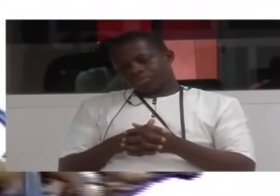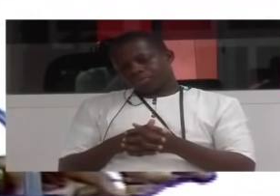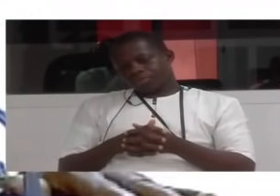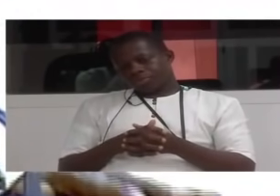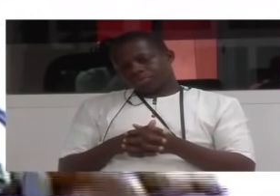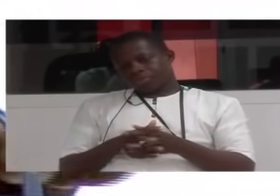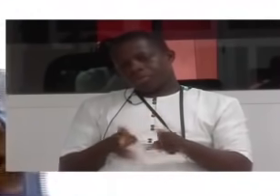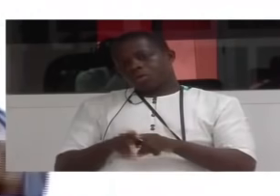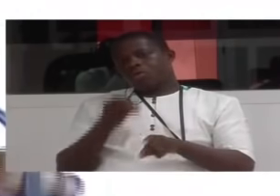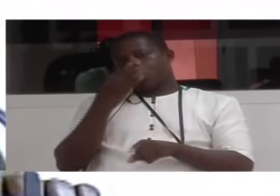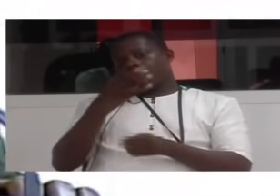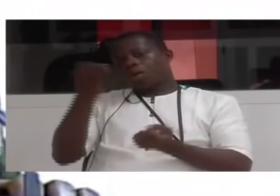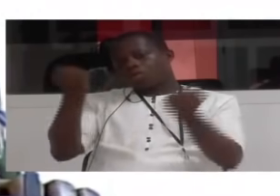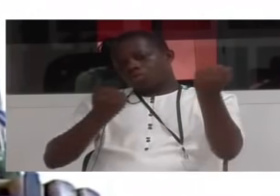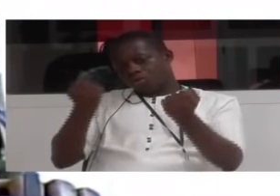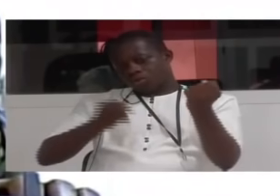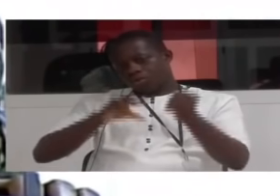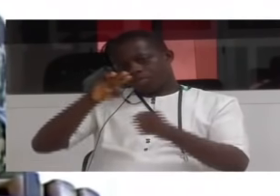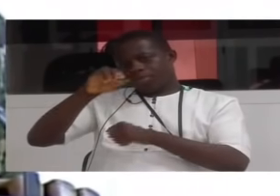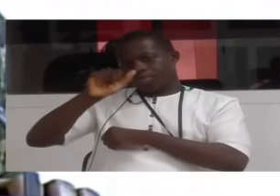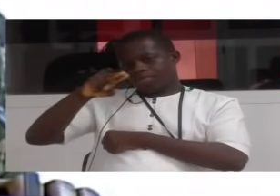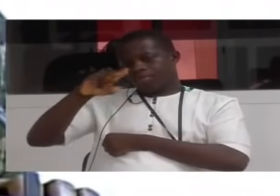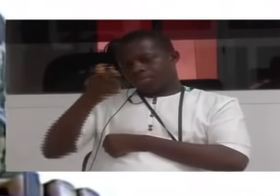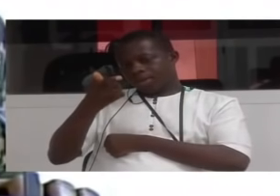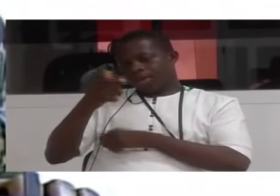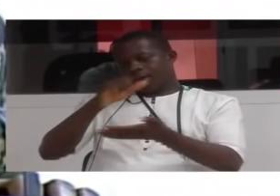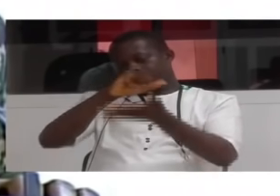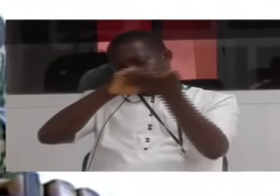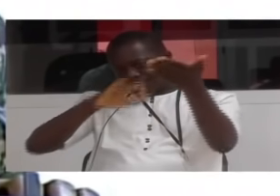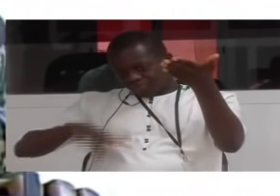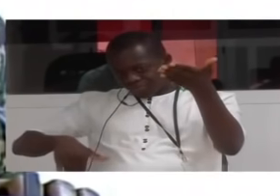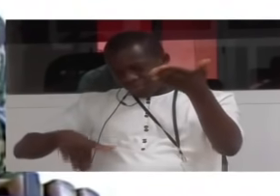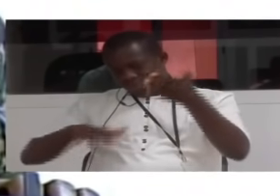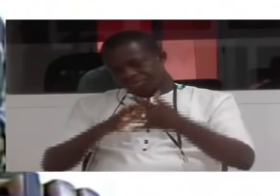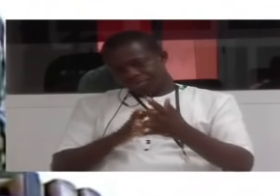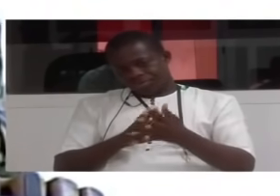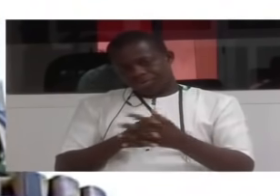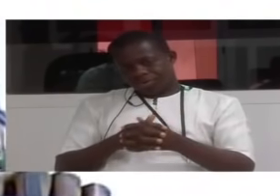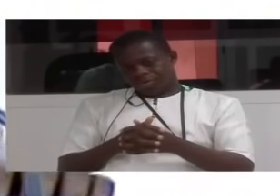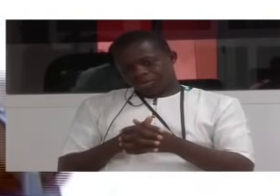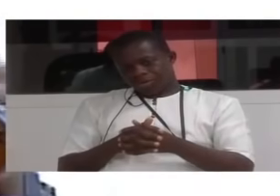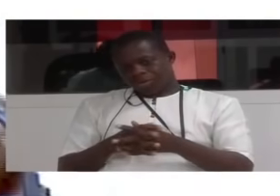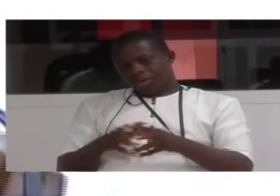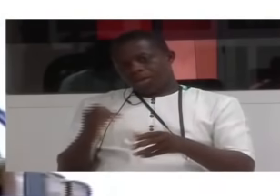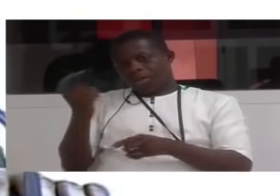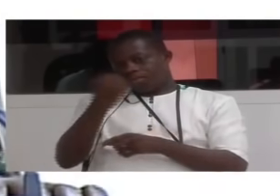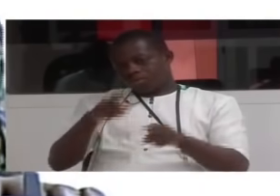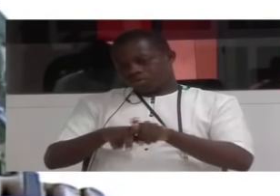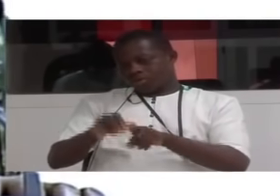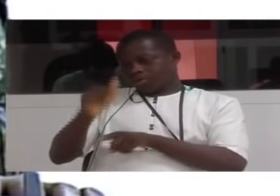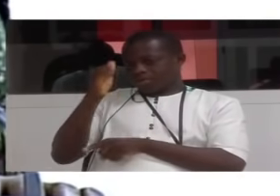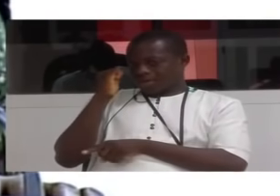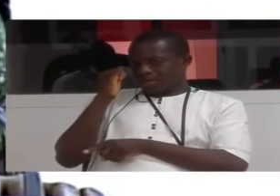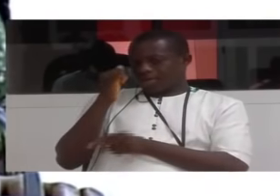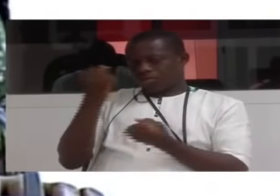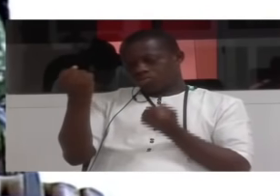So ñu ne moto manga bi na wañeku. So they said that let manga's vehicle stay behind. Because mo nekkon ci gannaaw.